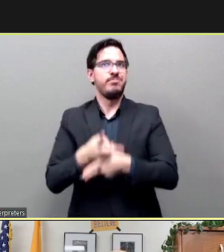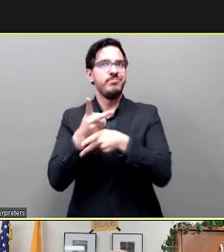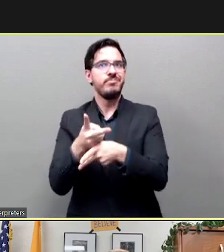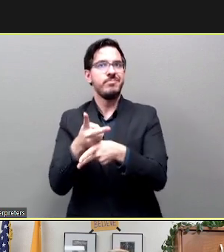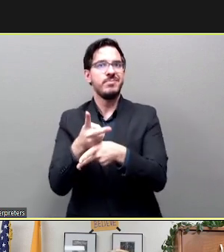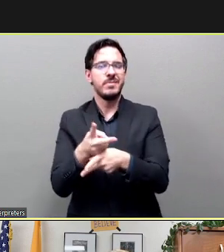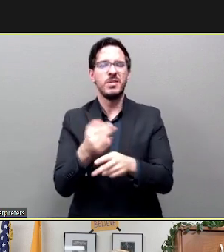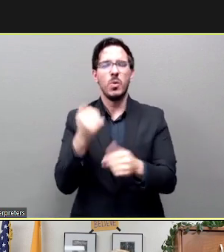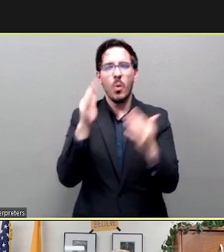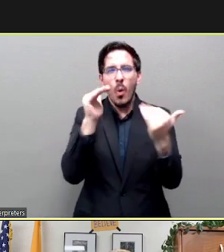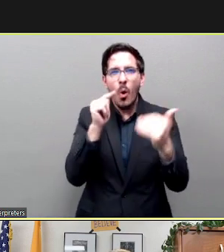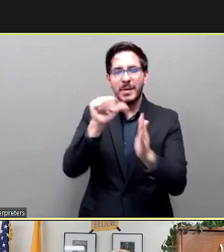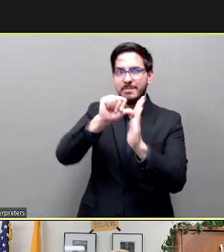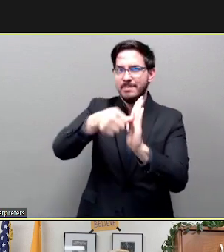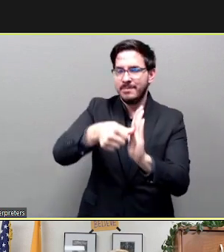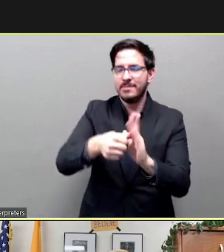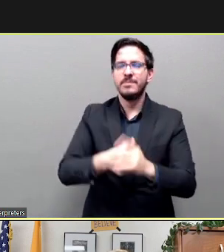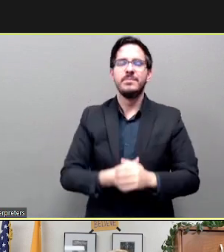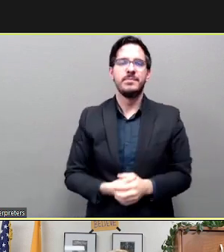I think,